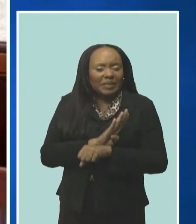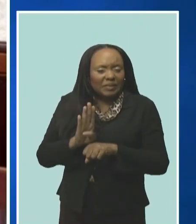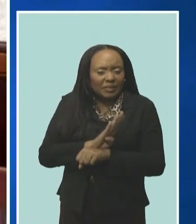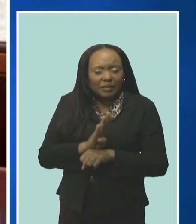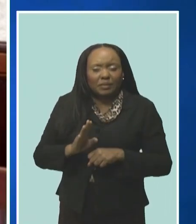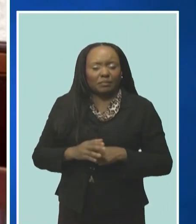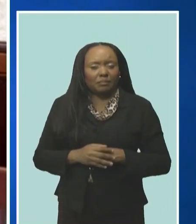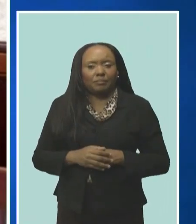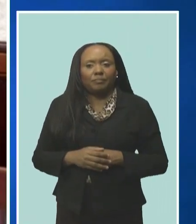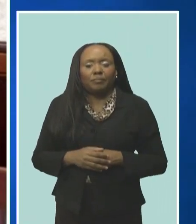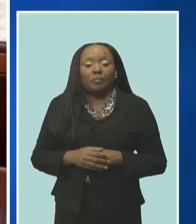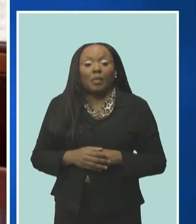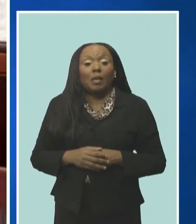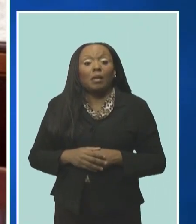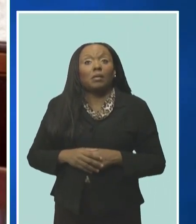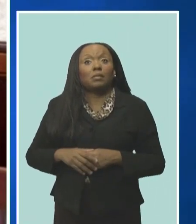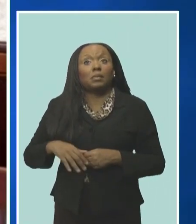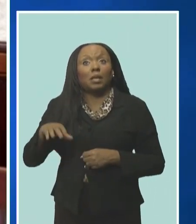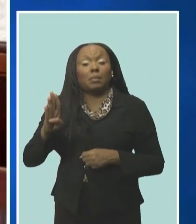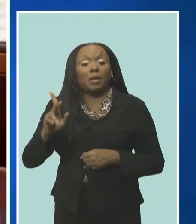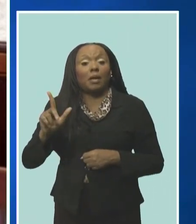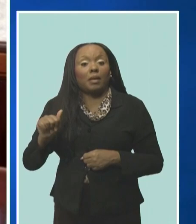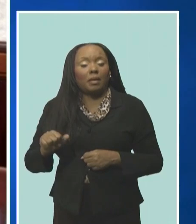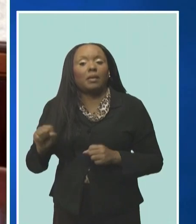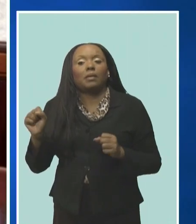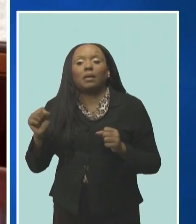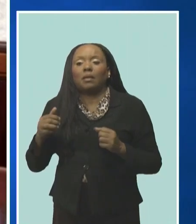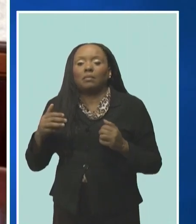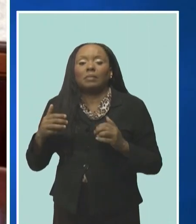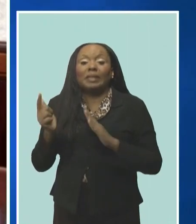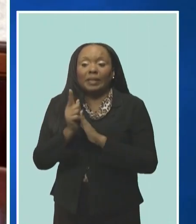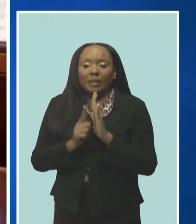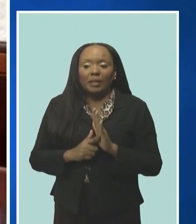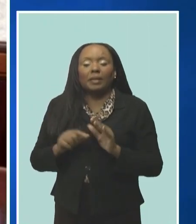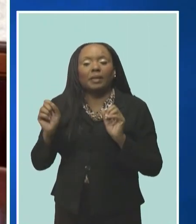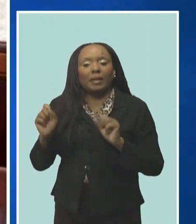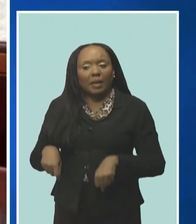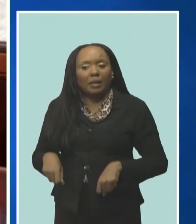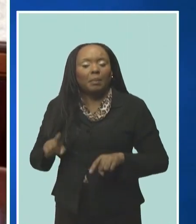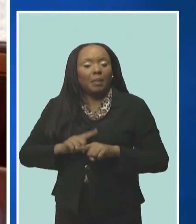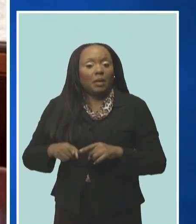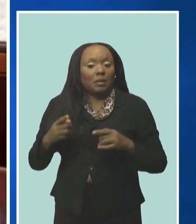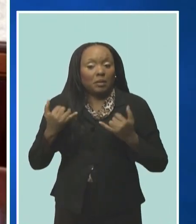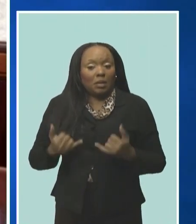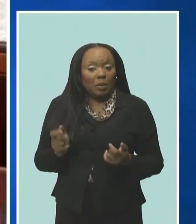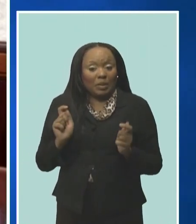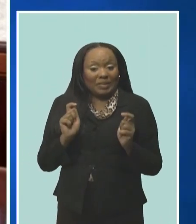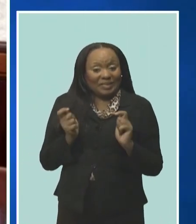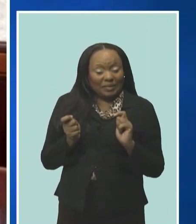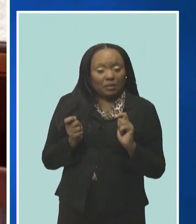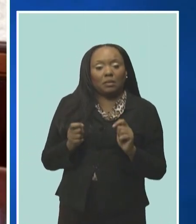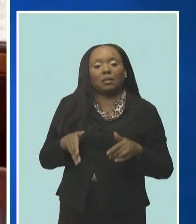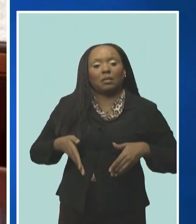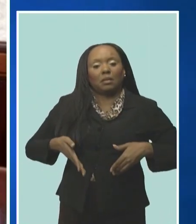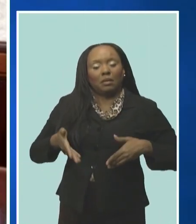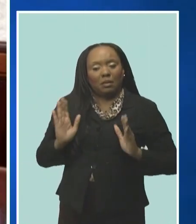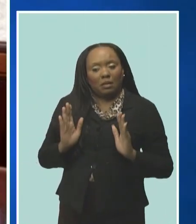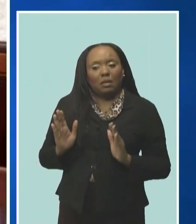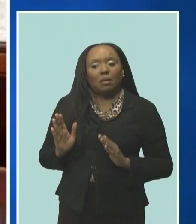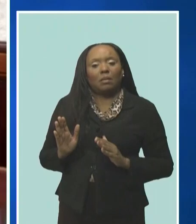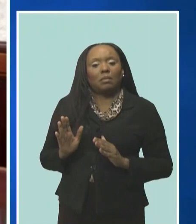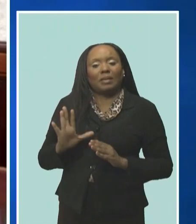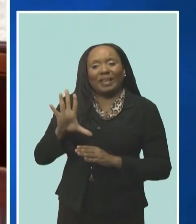is actually the Barbados Licensing Authority. But what the amendment this morning seeks to do is to allow for